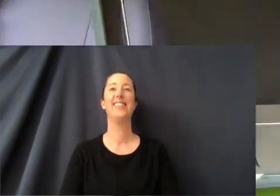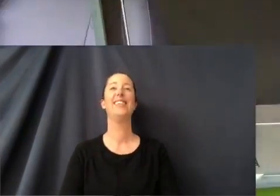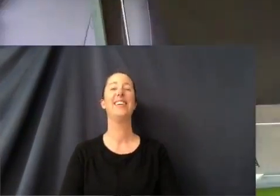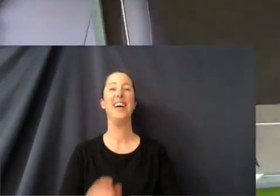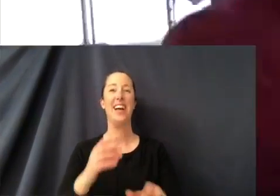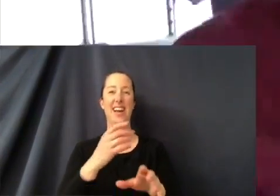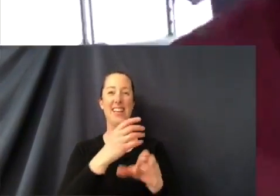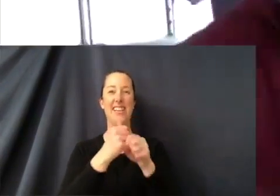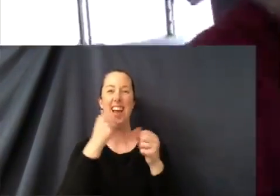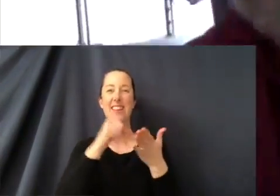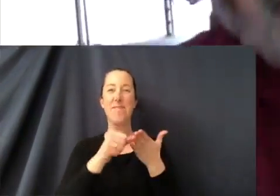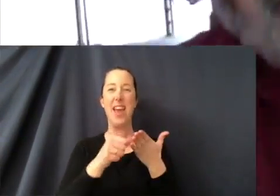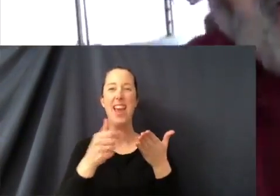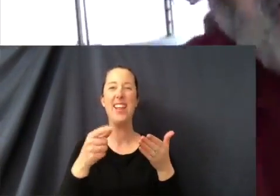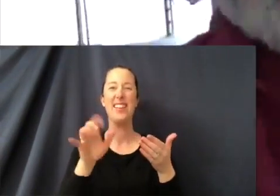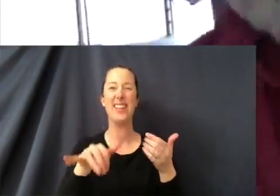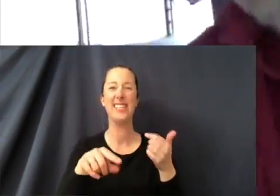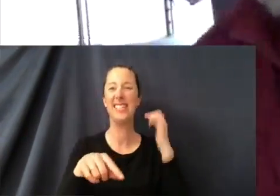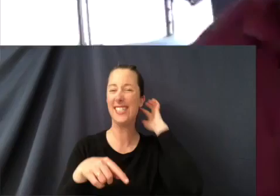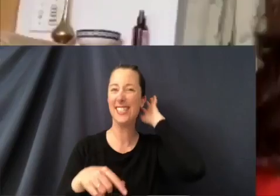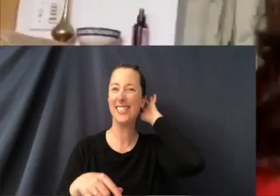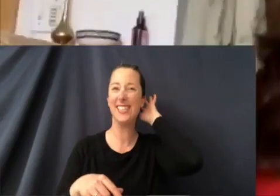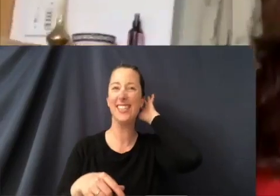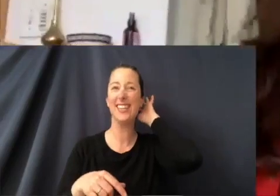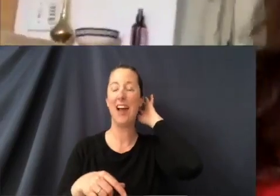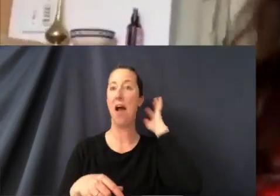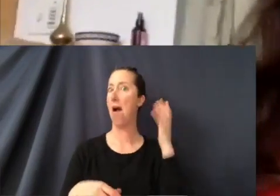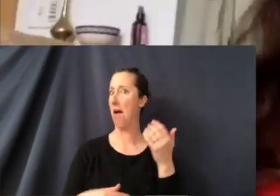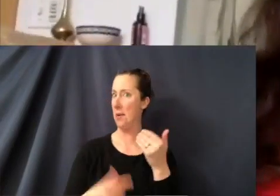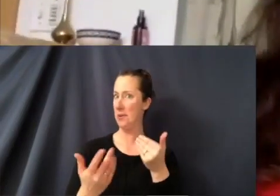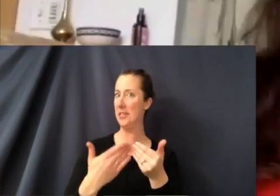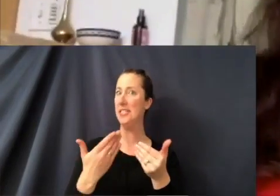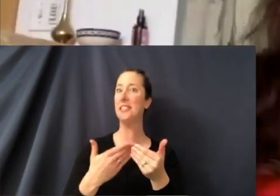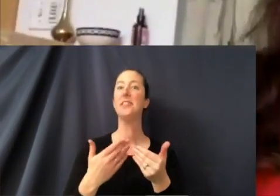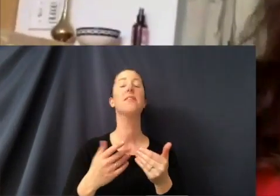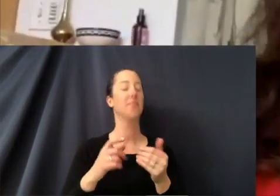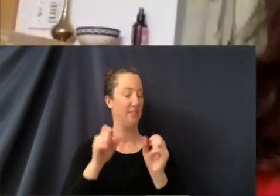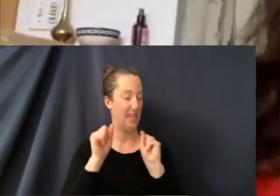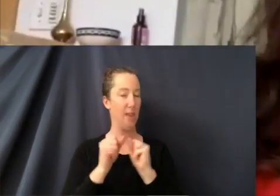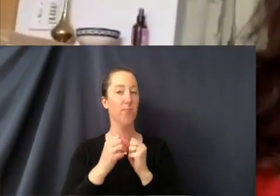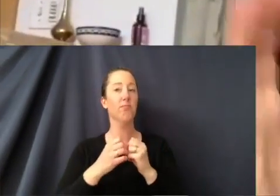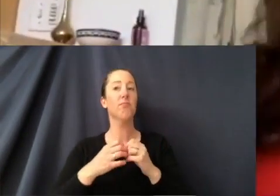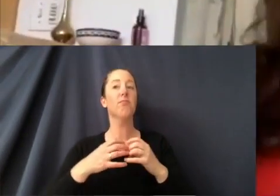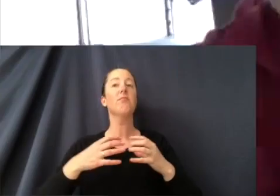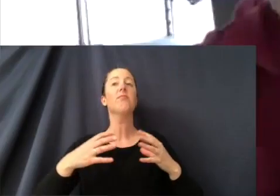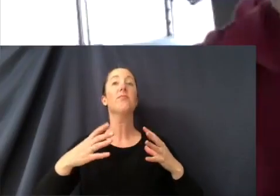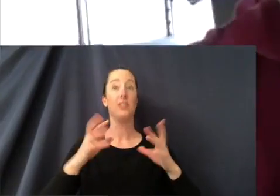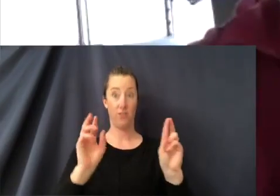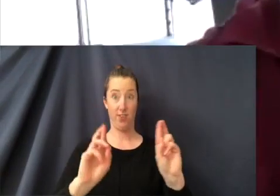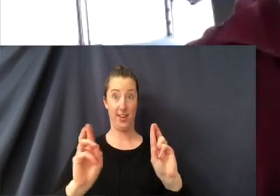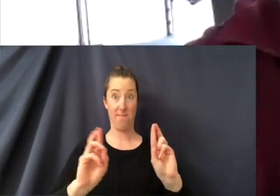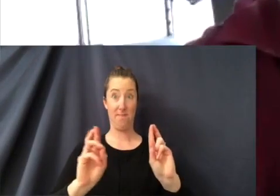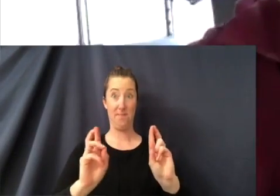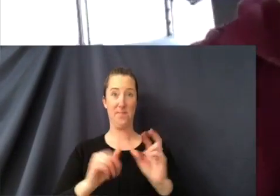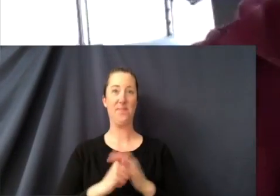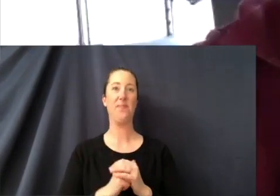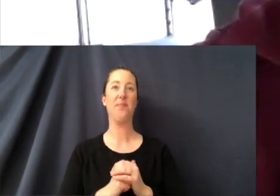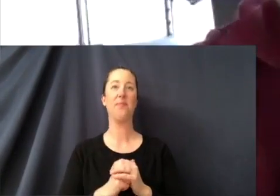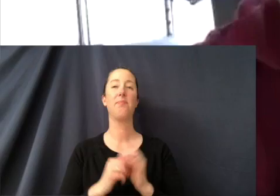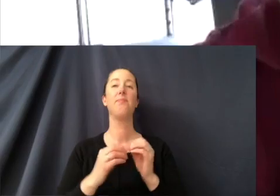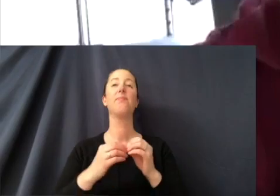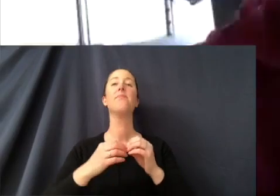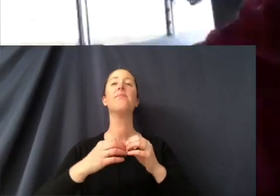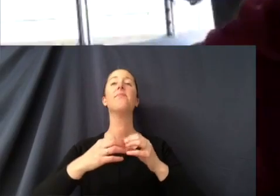mail. That's How about this? handy. This is going to make it very deep breathing. All right, here we go. All right.